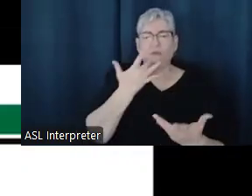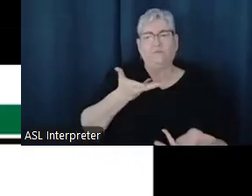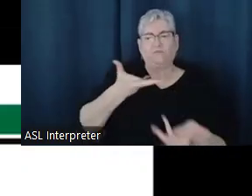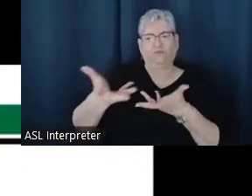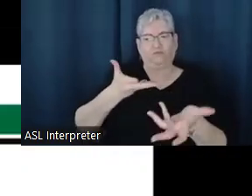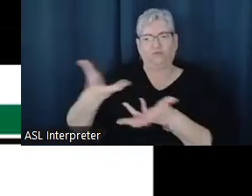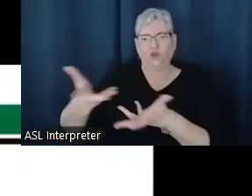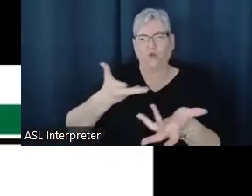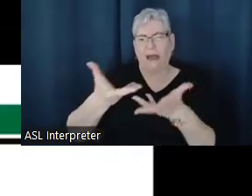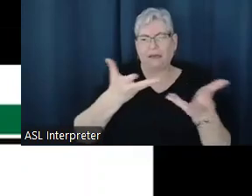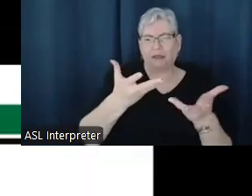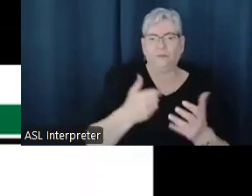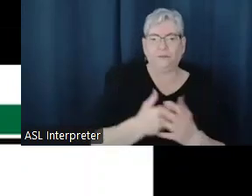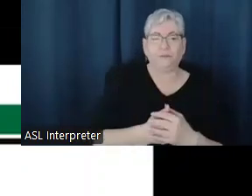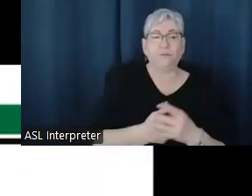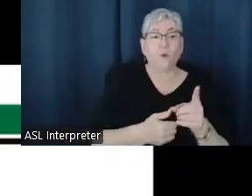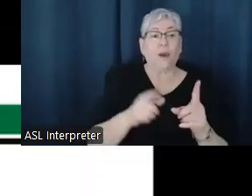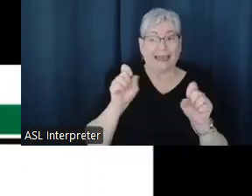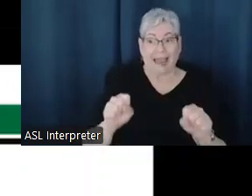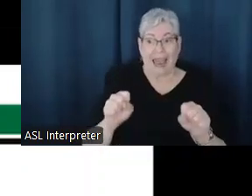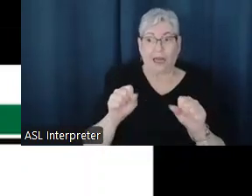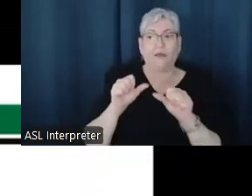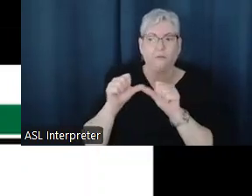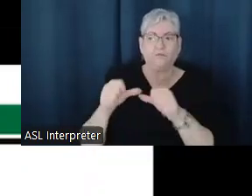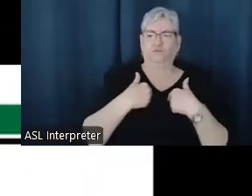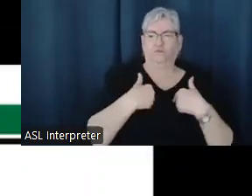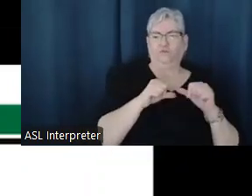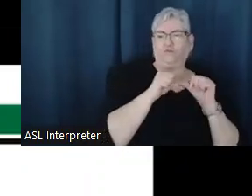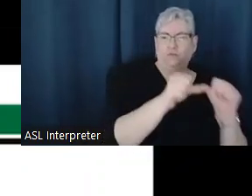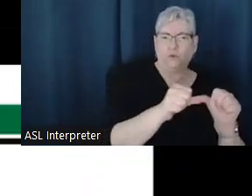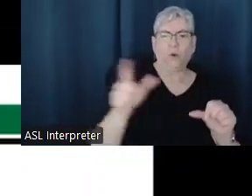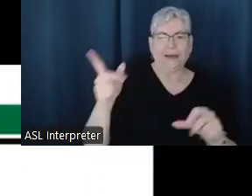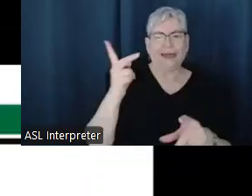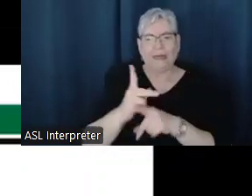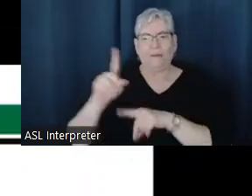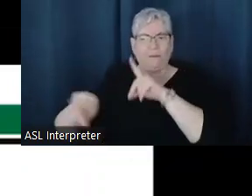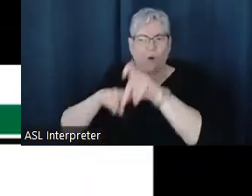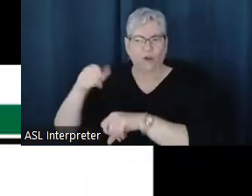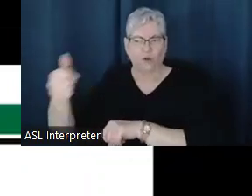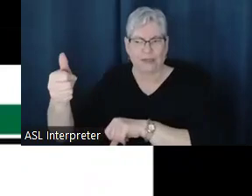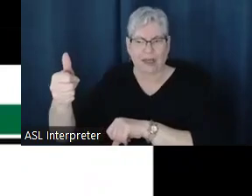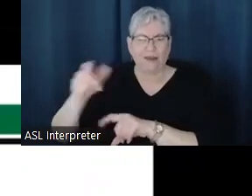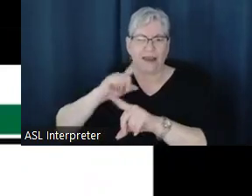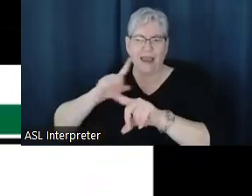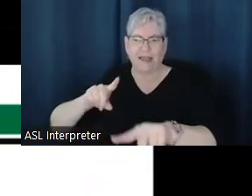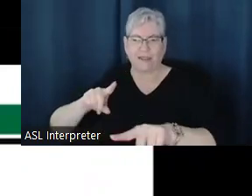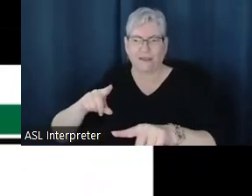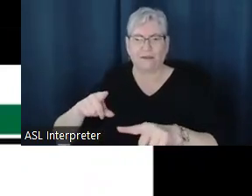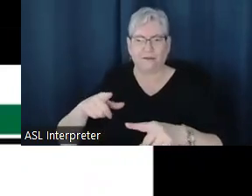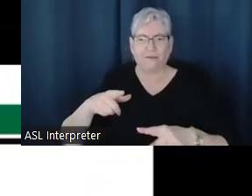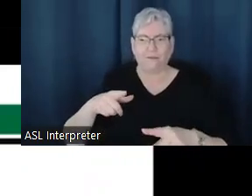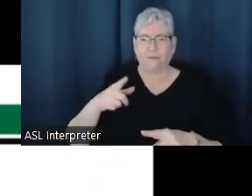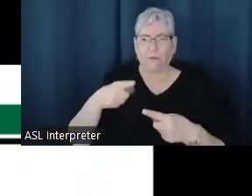So as you're able to, I'm going to keep going, but please keep answering these questions as you're able to find that question box.